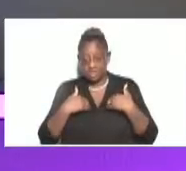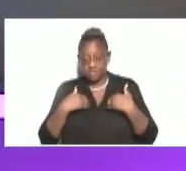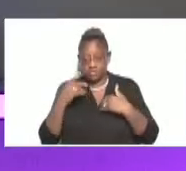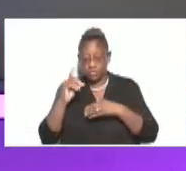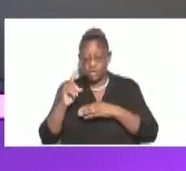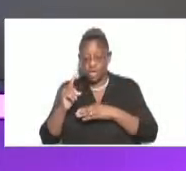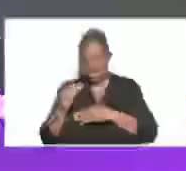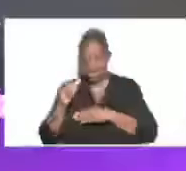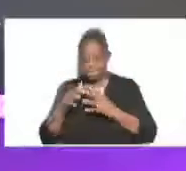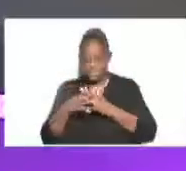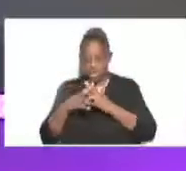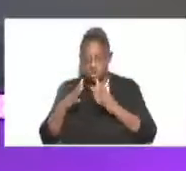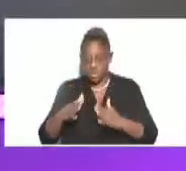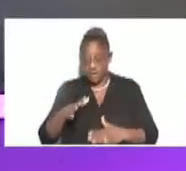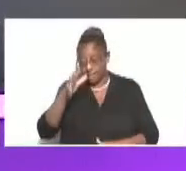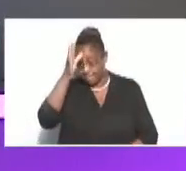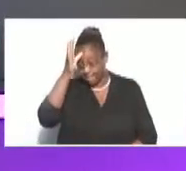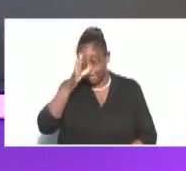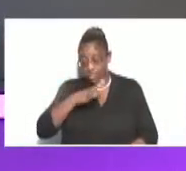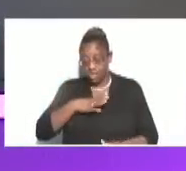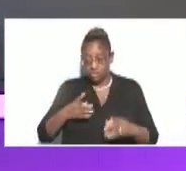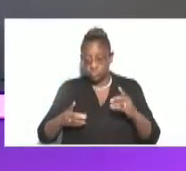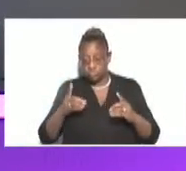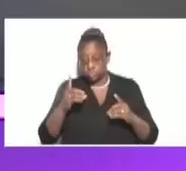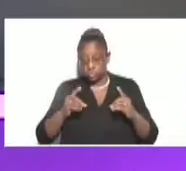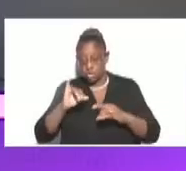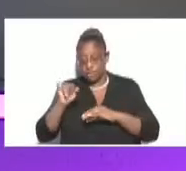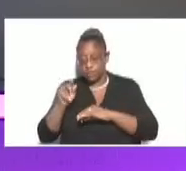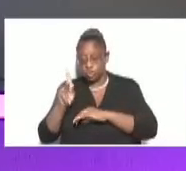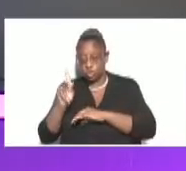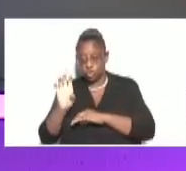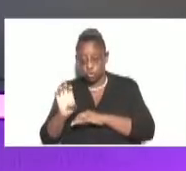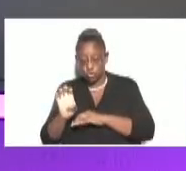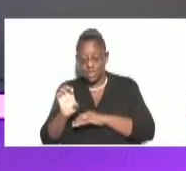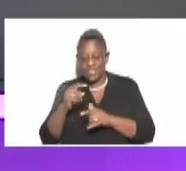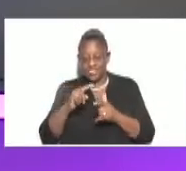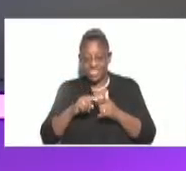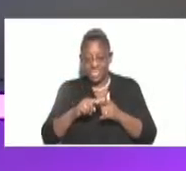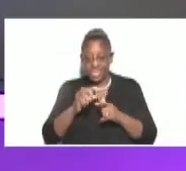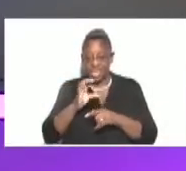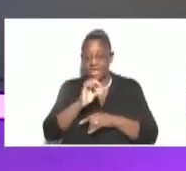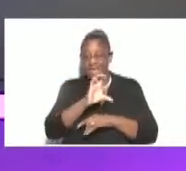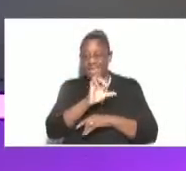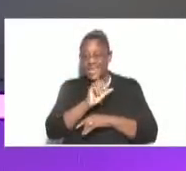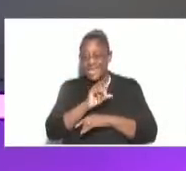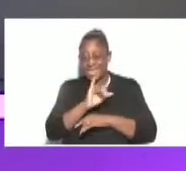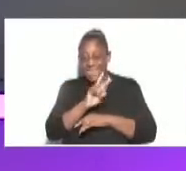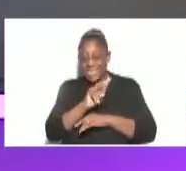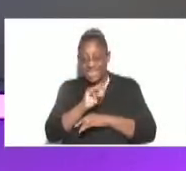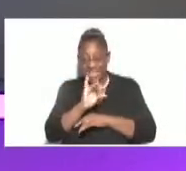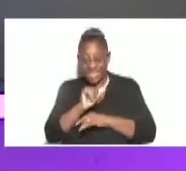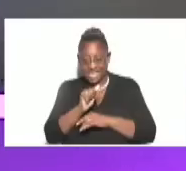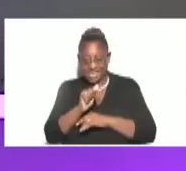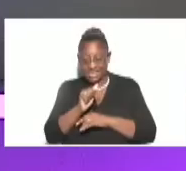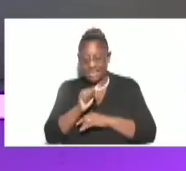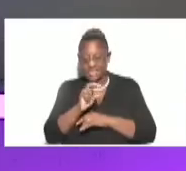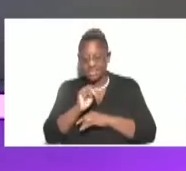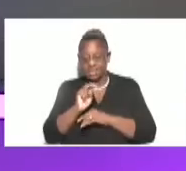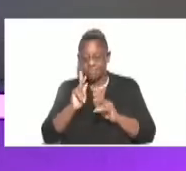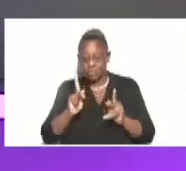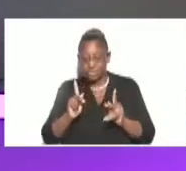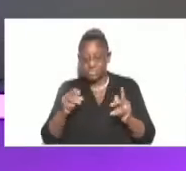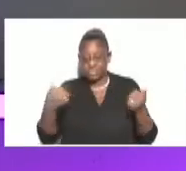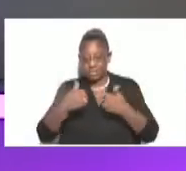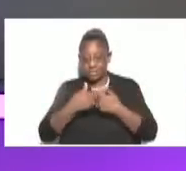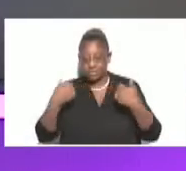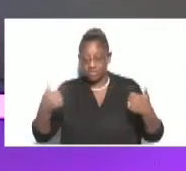American male driver of a Nissan Juke and the Canadian driver of a Chevy Express bus collided in the area of London Bridge